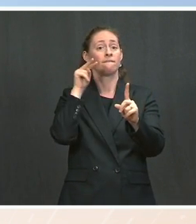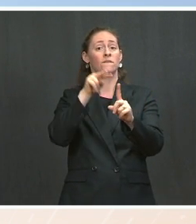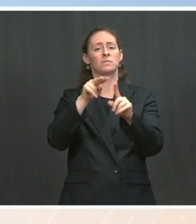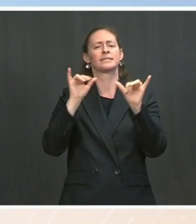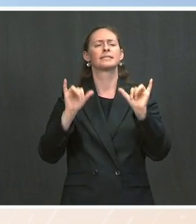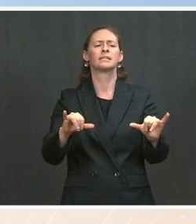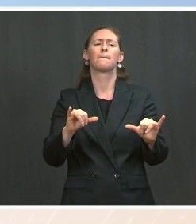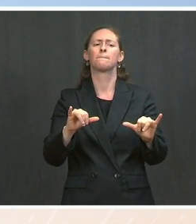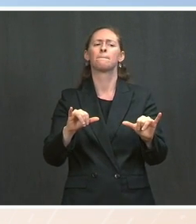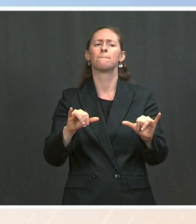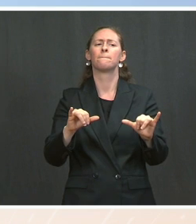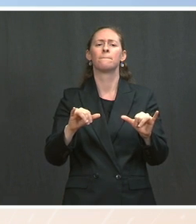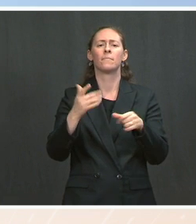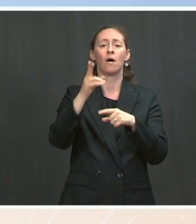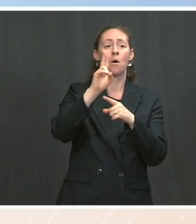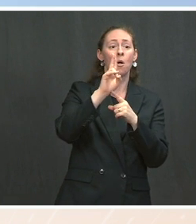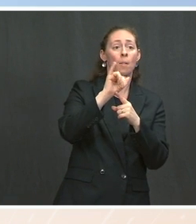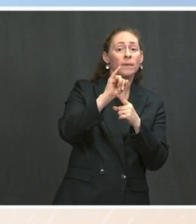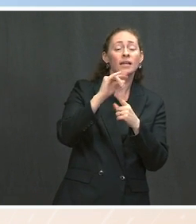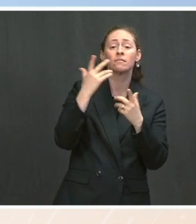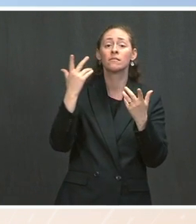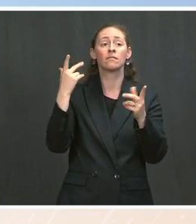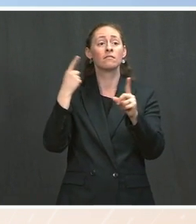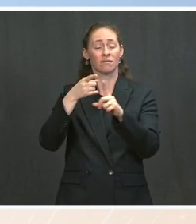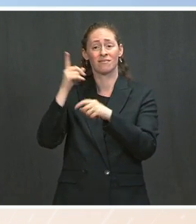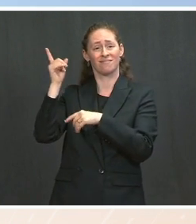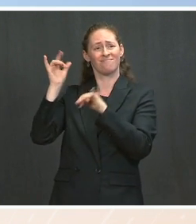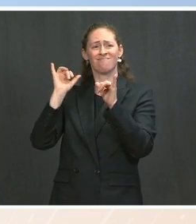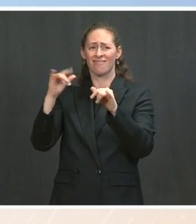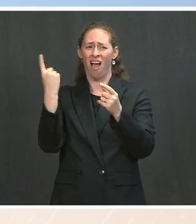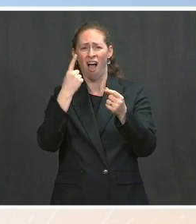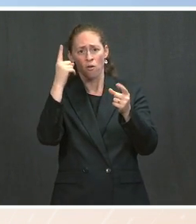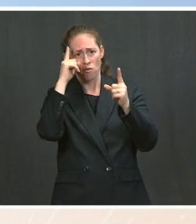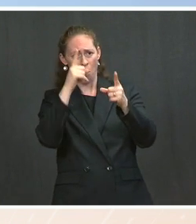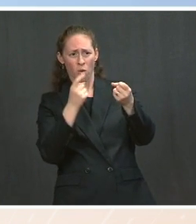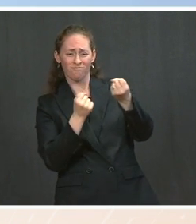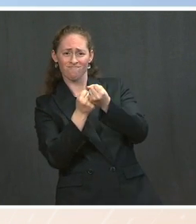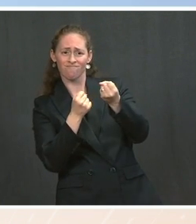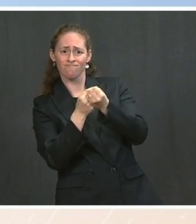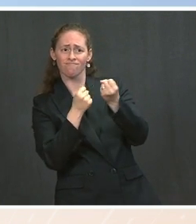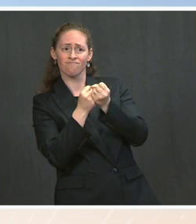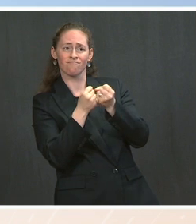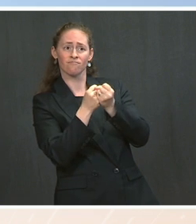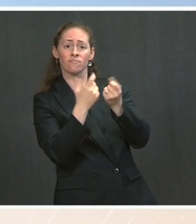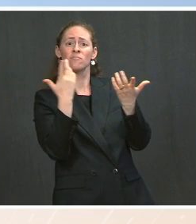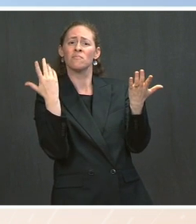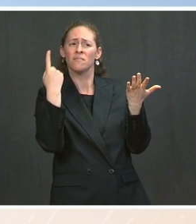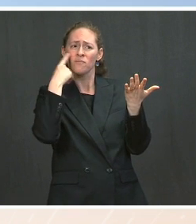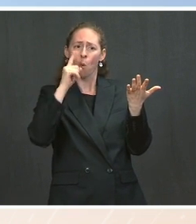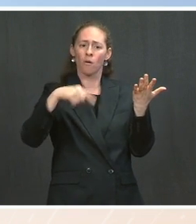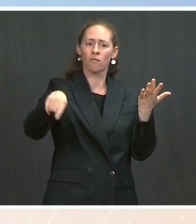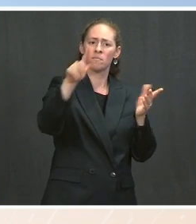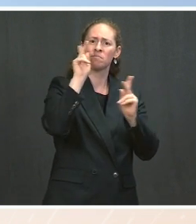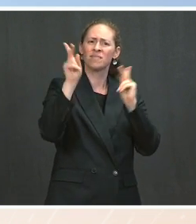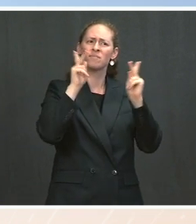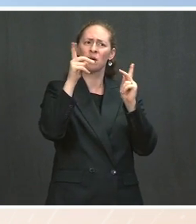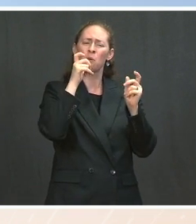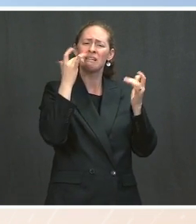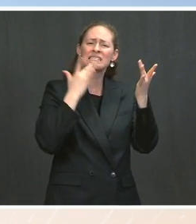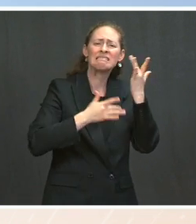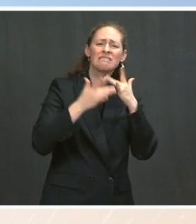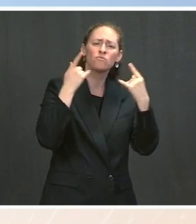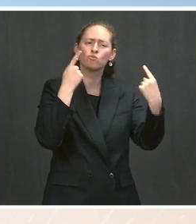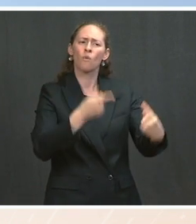would work to pass through Congress or have worked to pass through Congress, is something that can help people during a time where there are still more than 8 million people out of